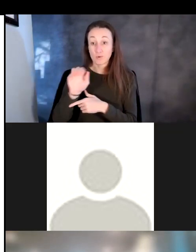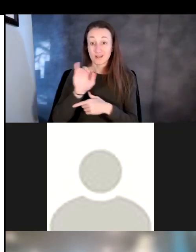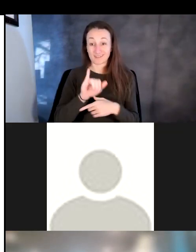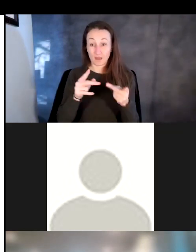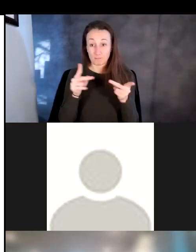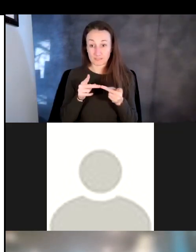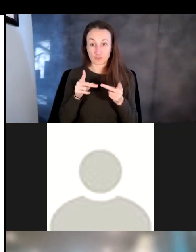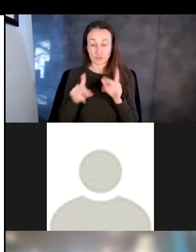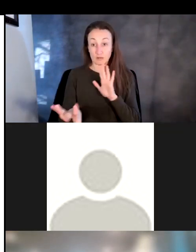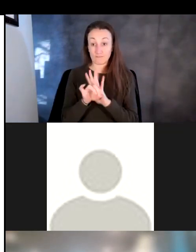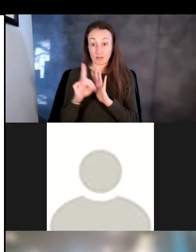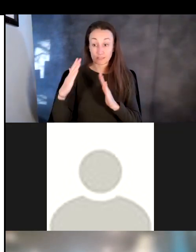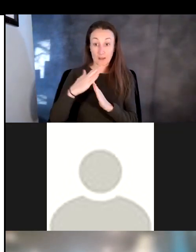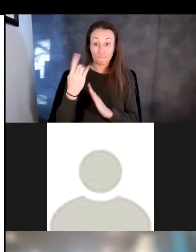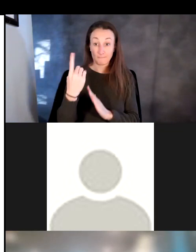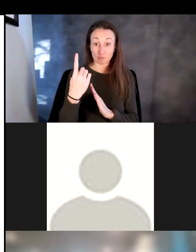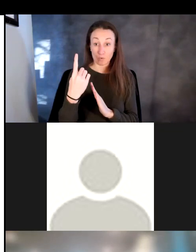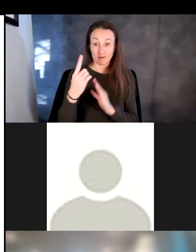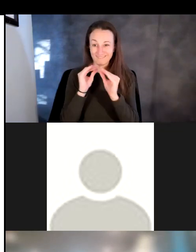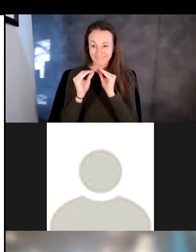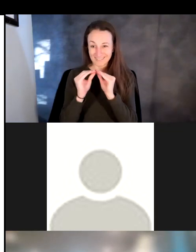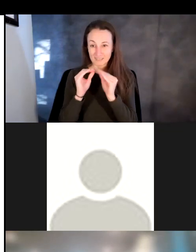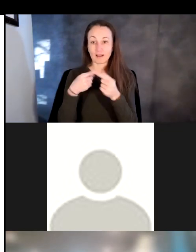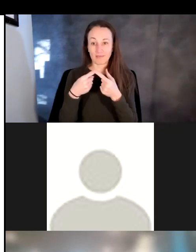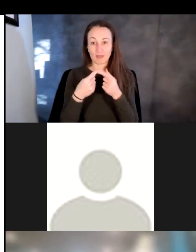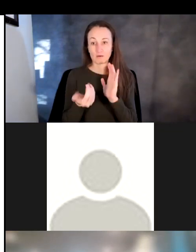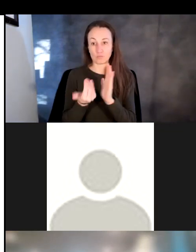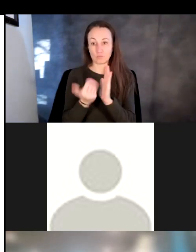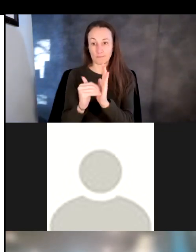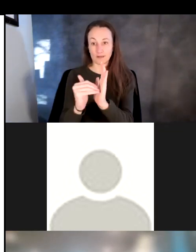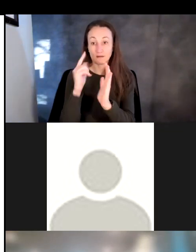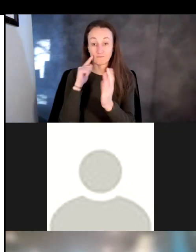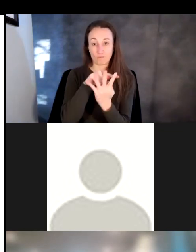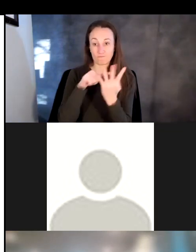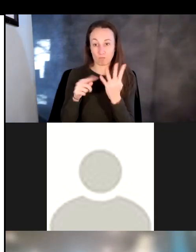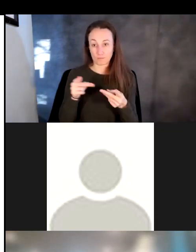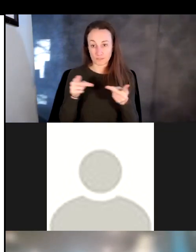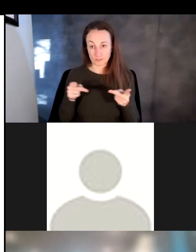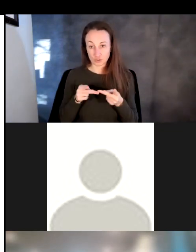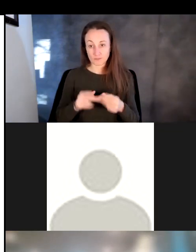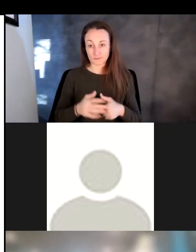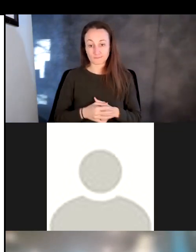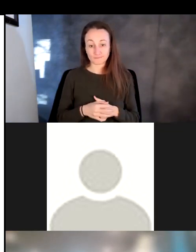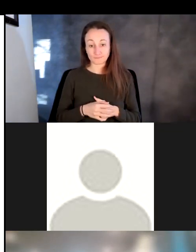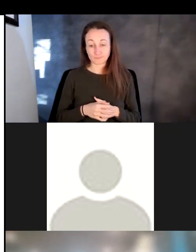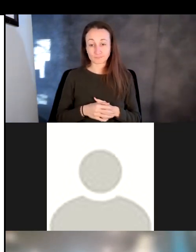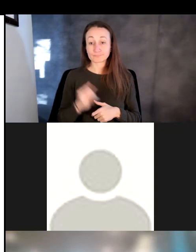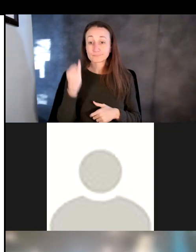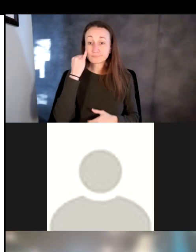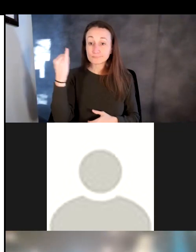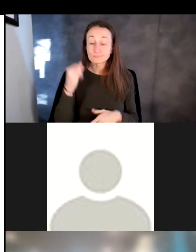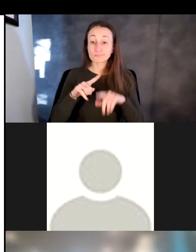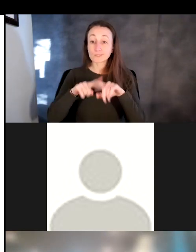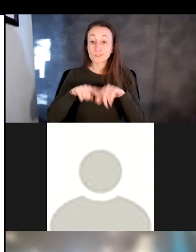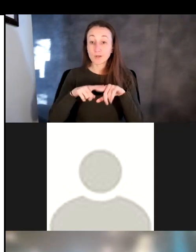best and fix it, and then repeat. And I'd repeat that for all 4 positions. Now you might imagine,